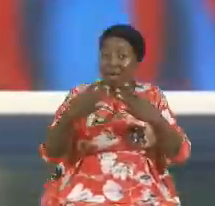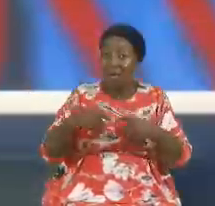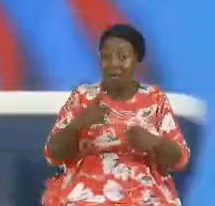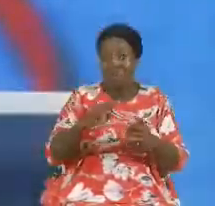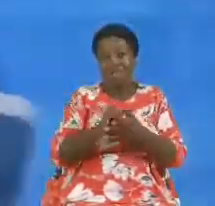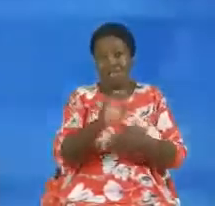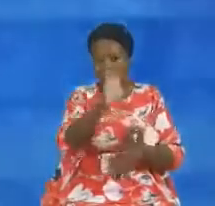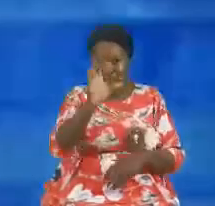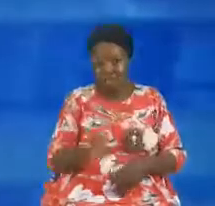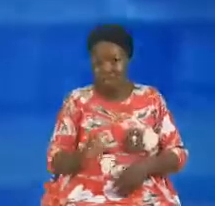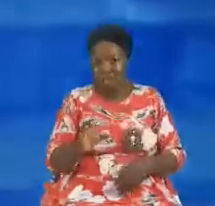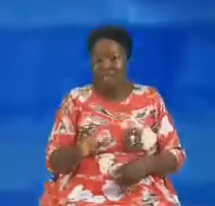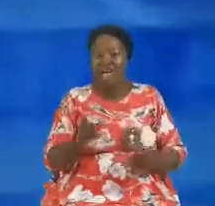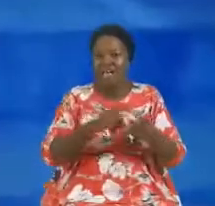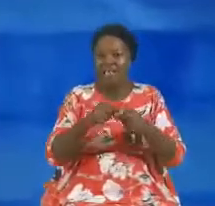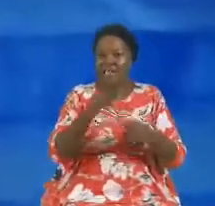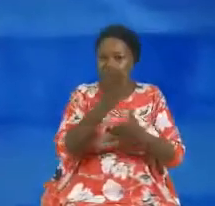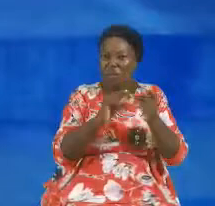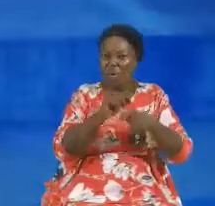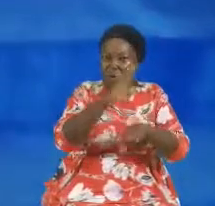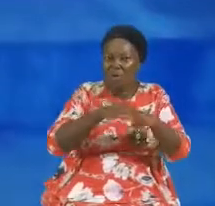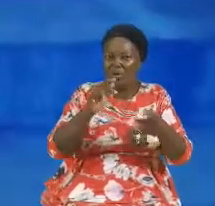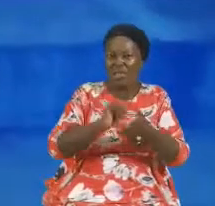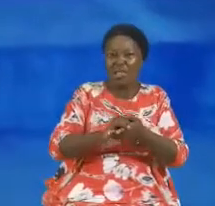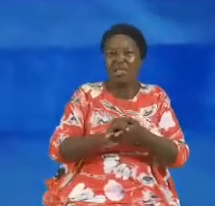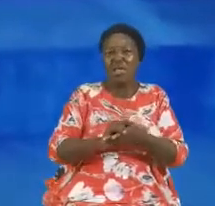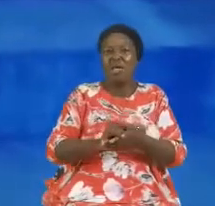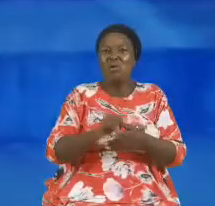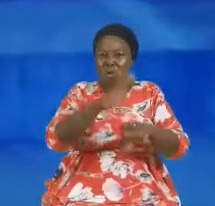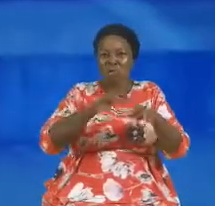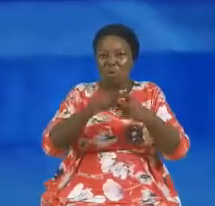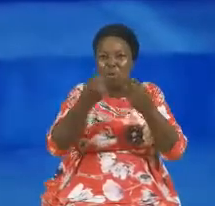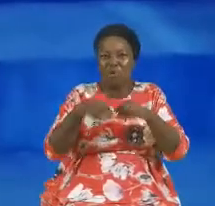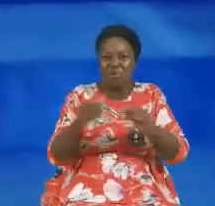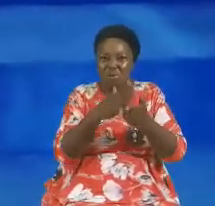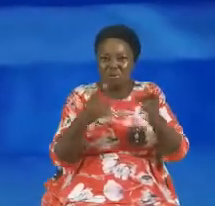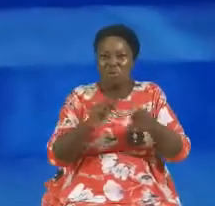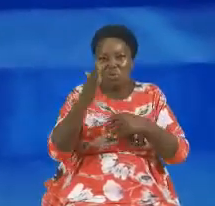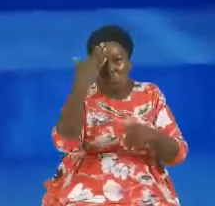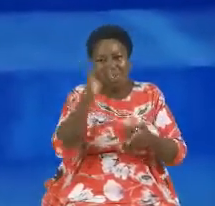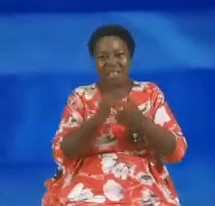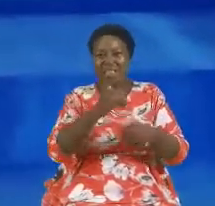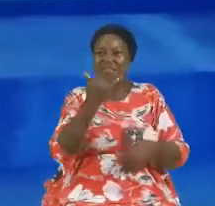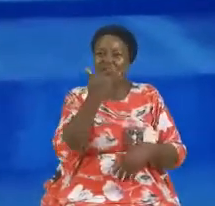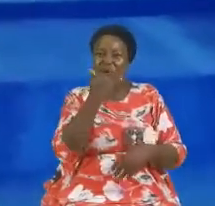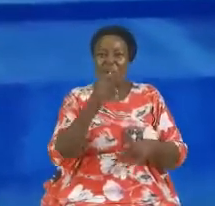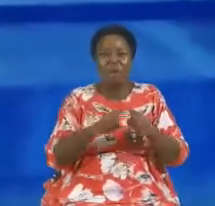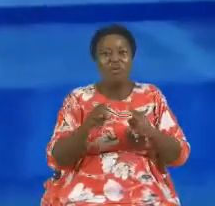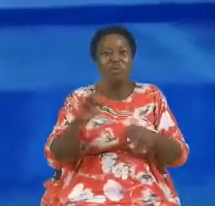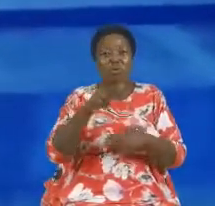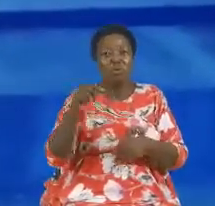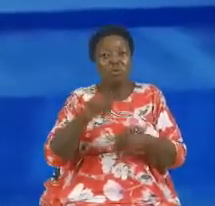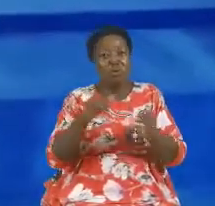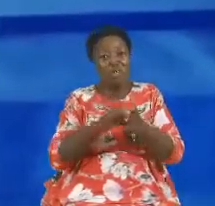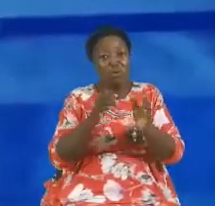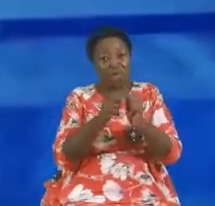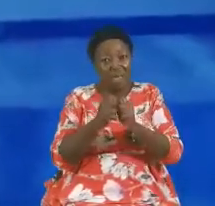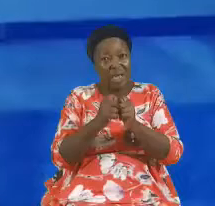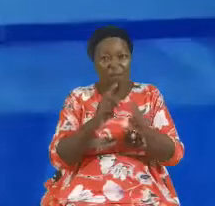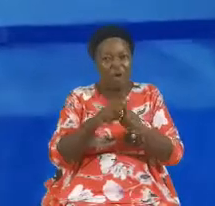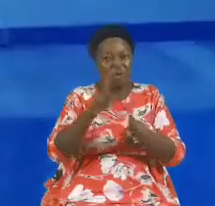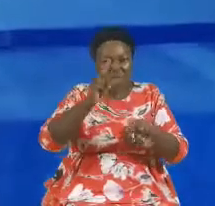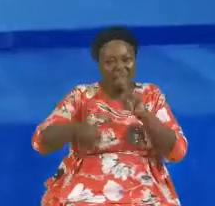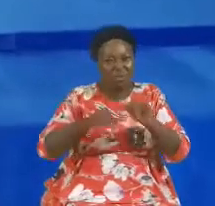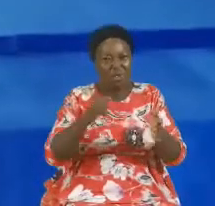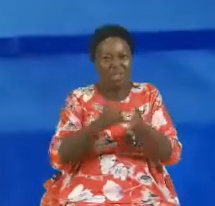that, you know, invites you to come and do something, and you know that thing is wrong. We used to do that together.